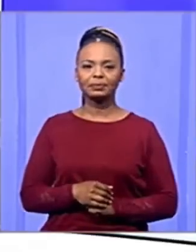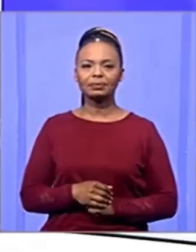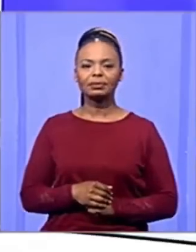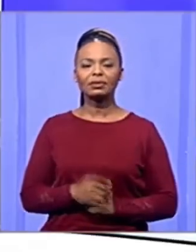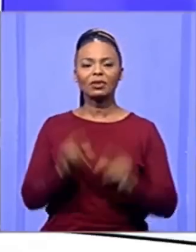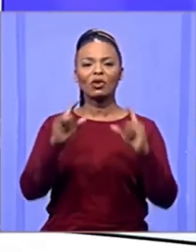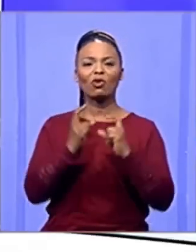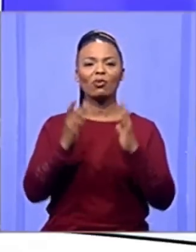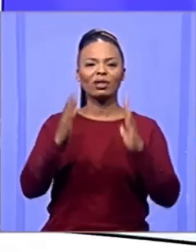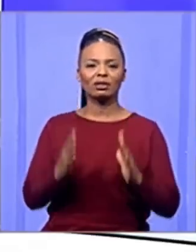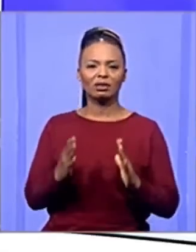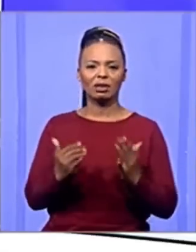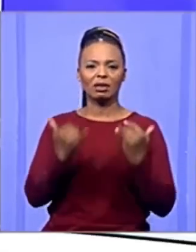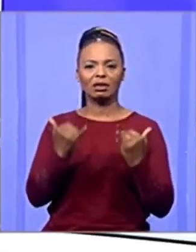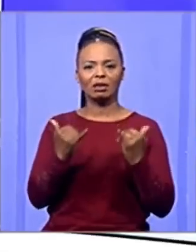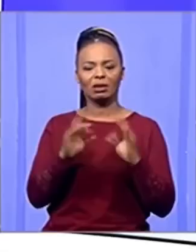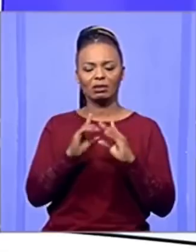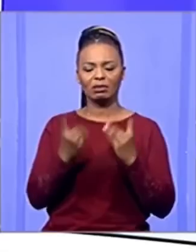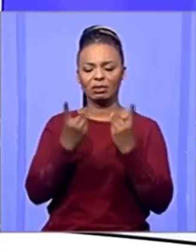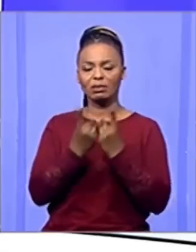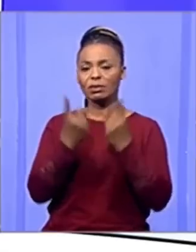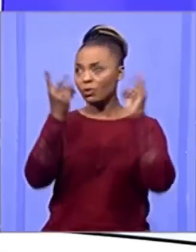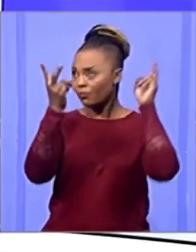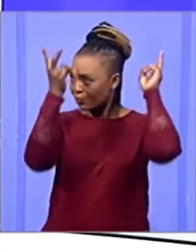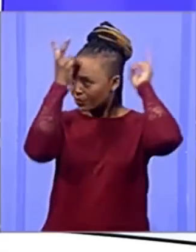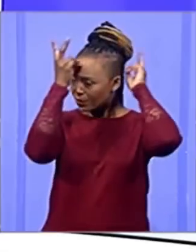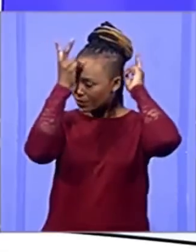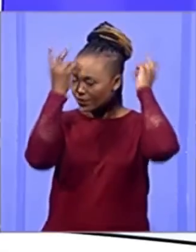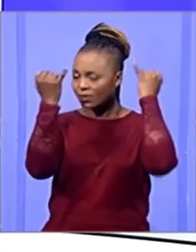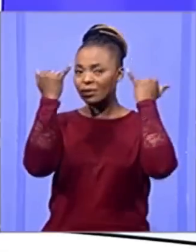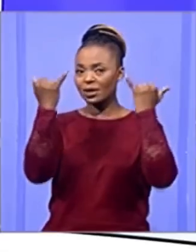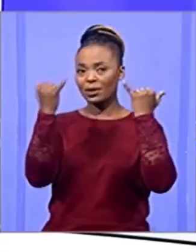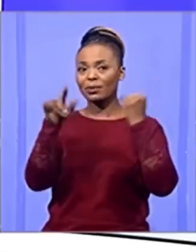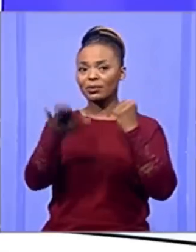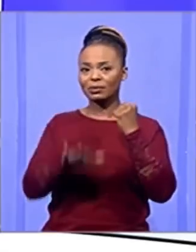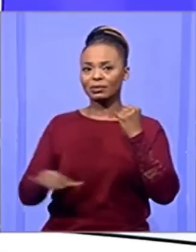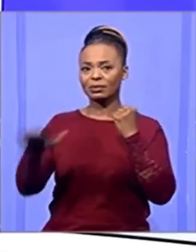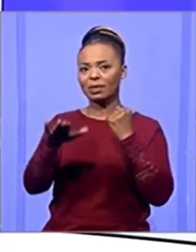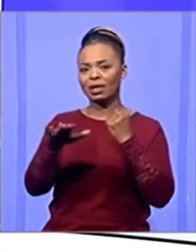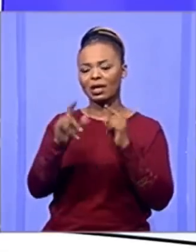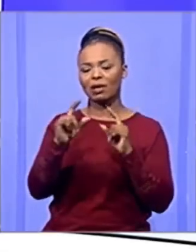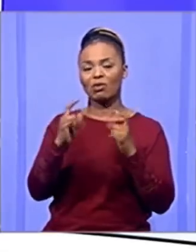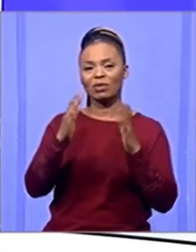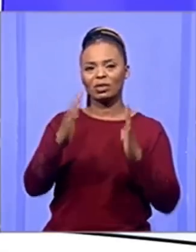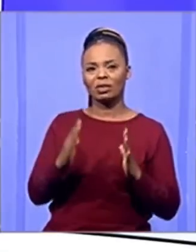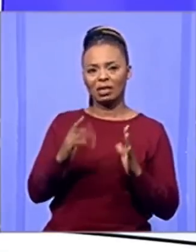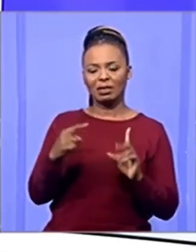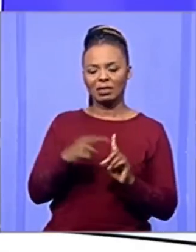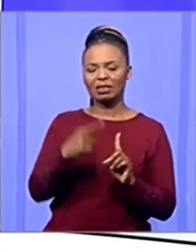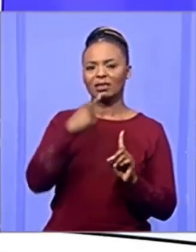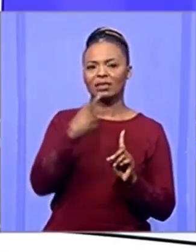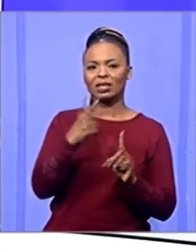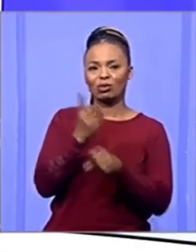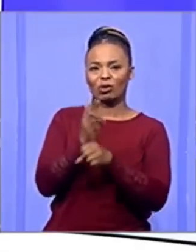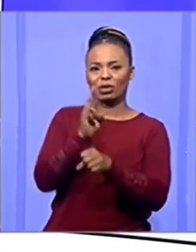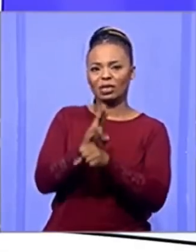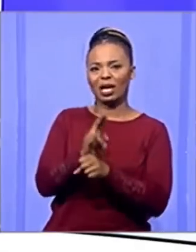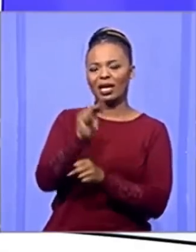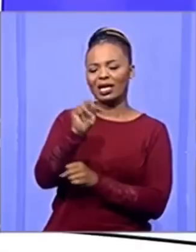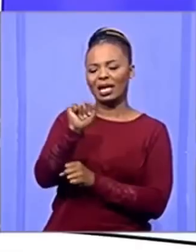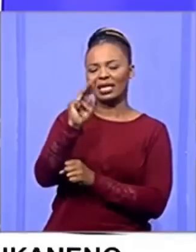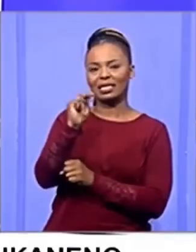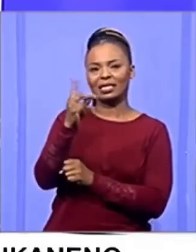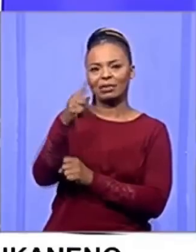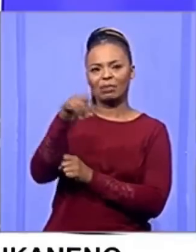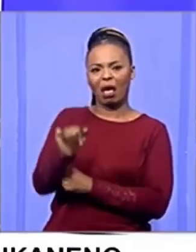Mokomishenara wa naha wa ditshebeletso tsa tlhabollo ya batshwaruwa Makgoti Thobakgale o qheletse thoko ditlaleho tse reng Ngaka Ditaba Magudumana o